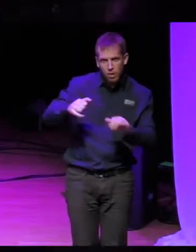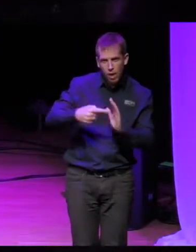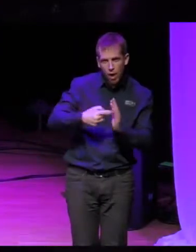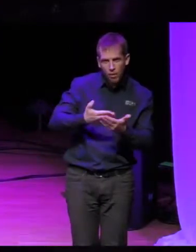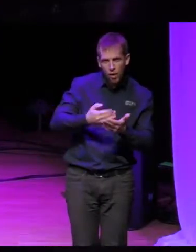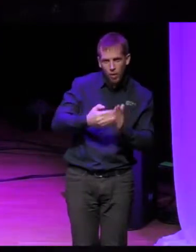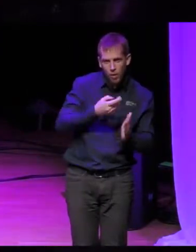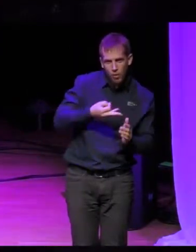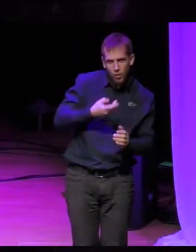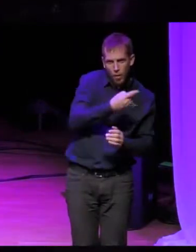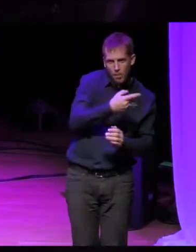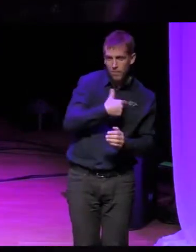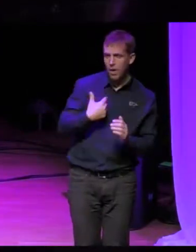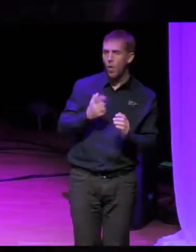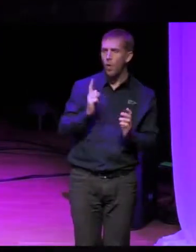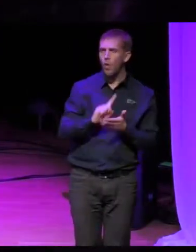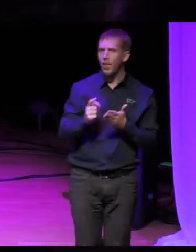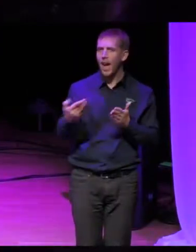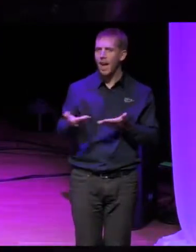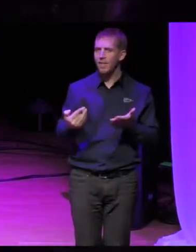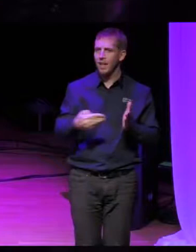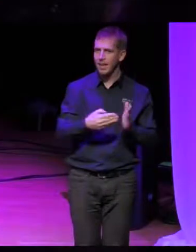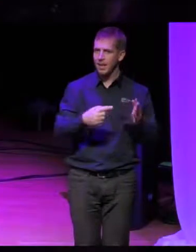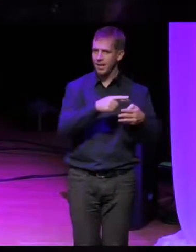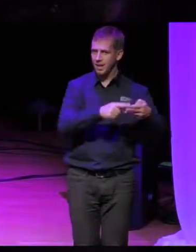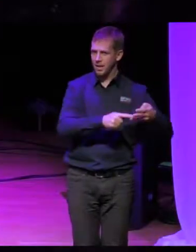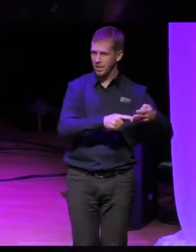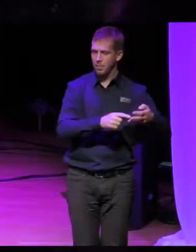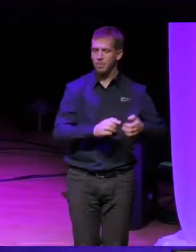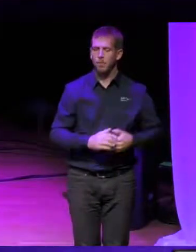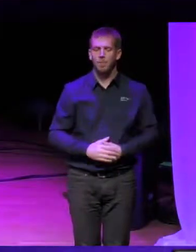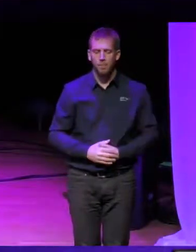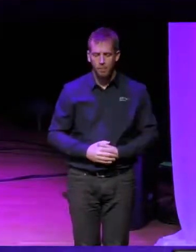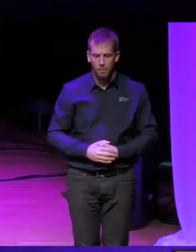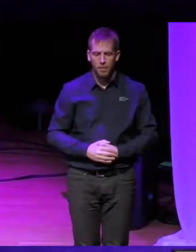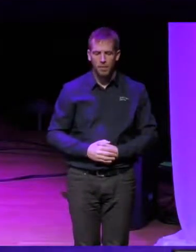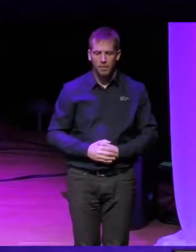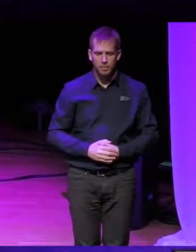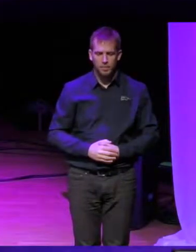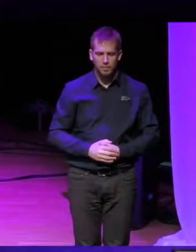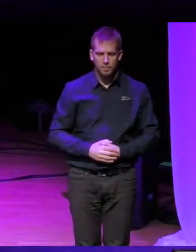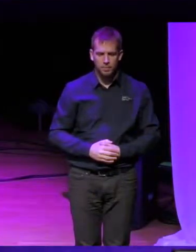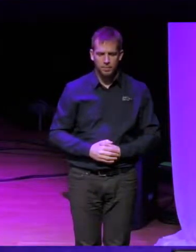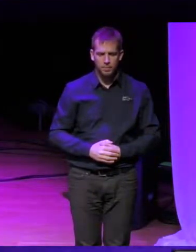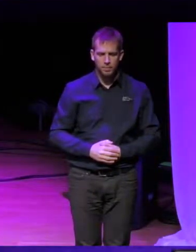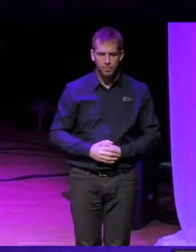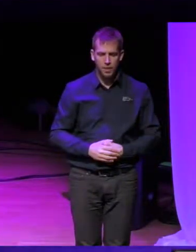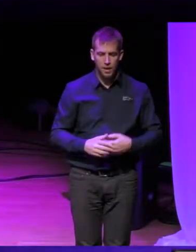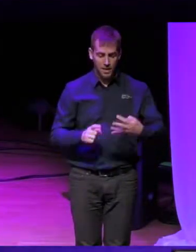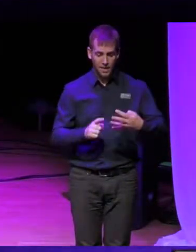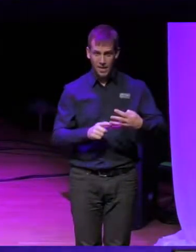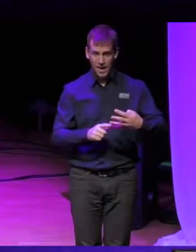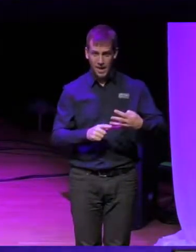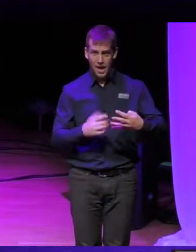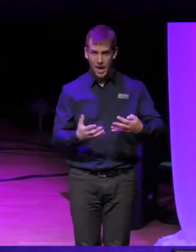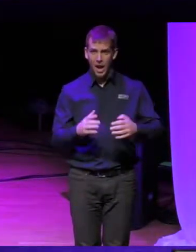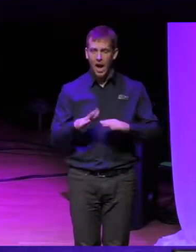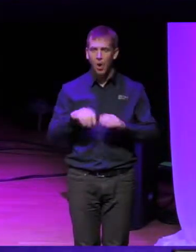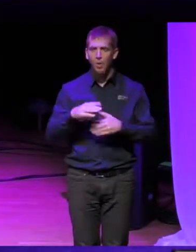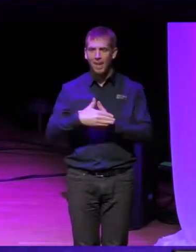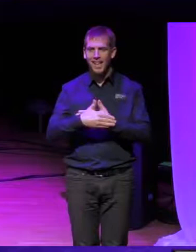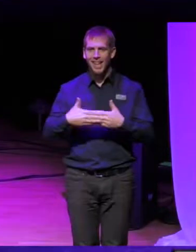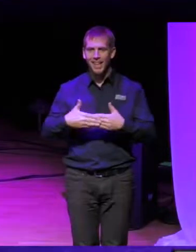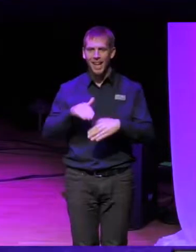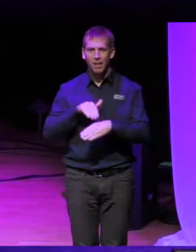Constitution. This is often what is invoked in privacy cases. It's the guarantee